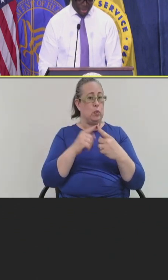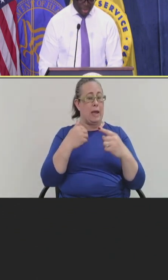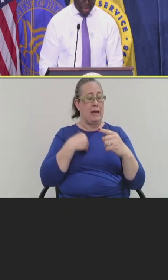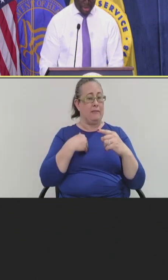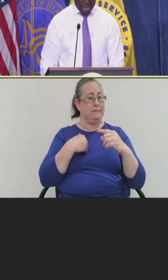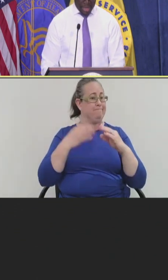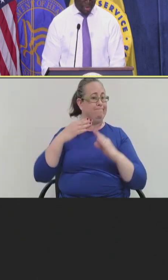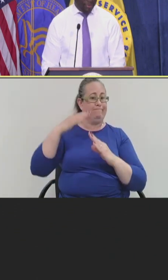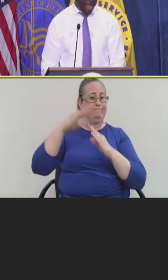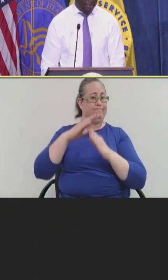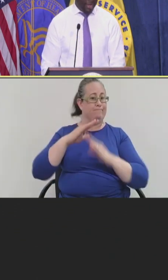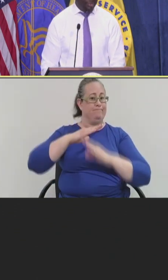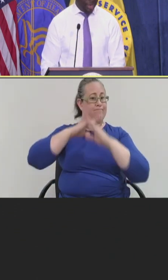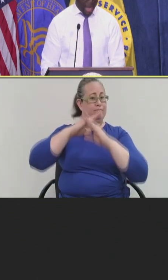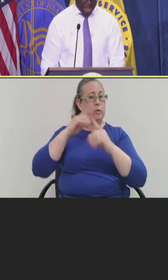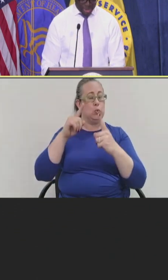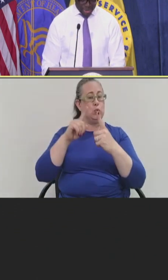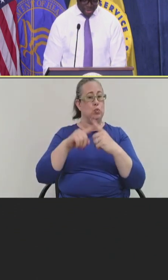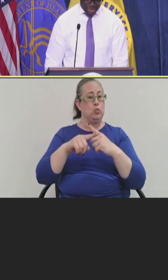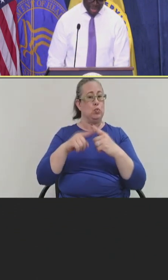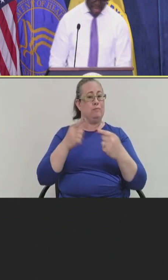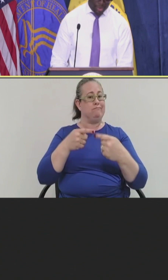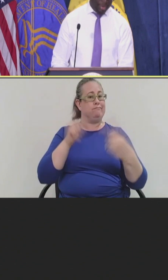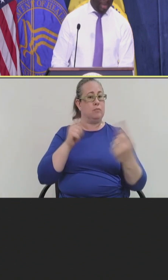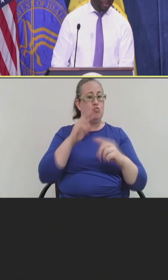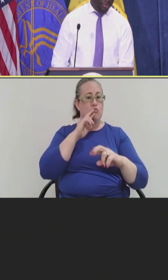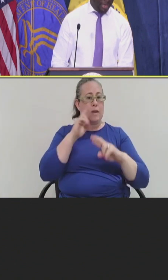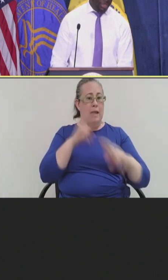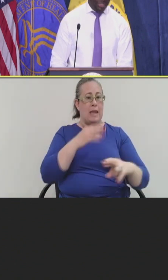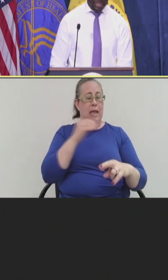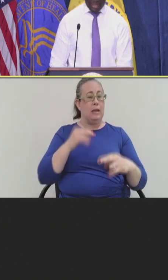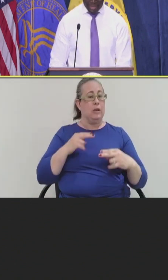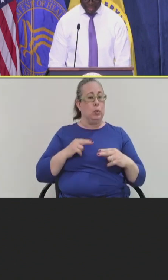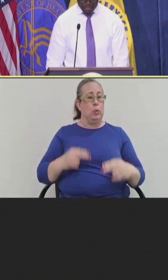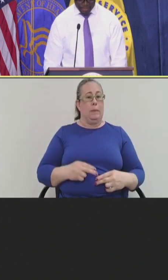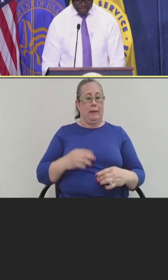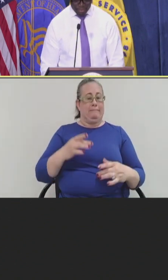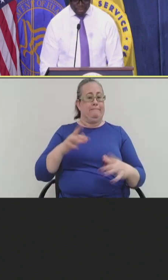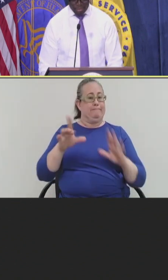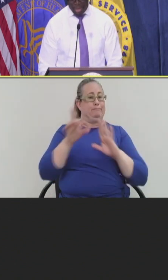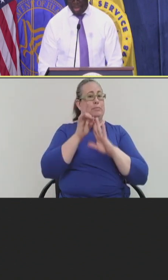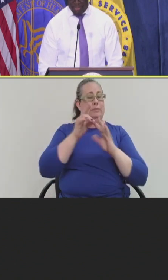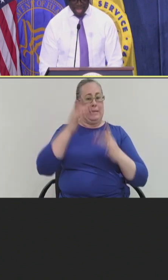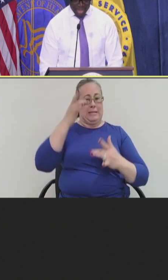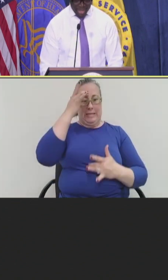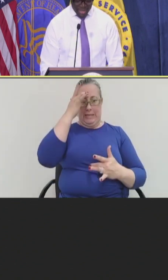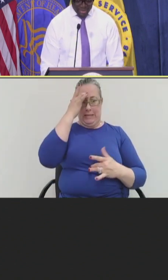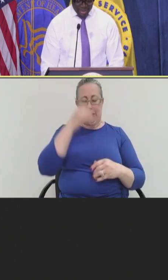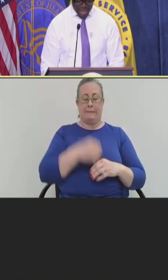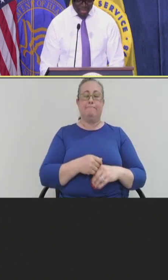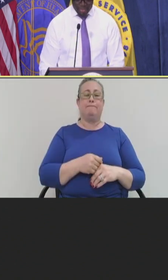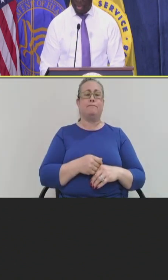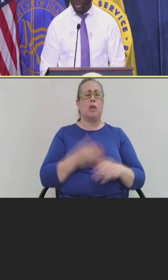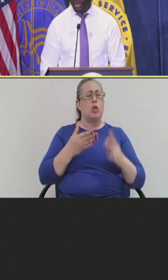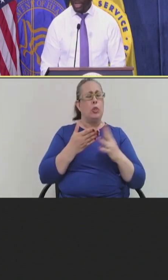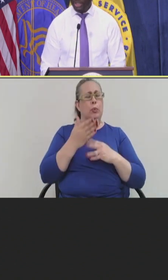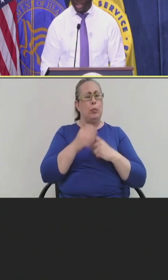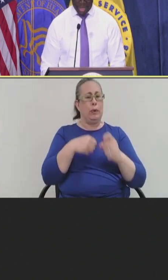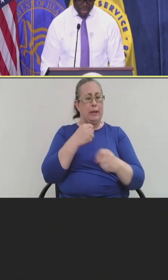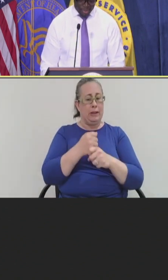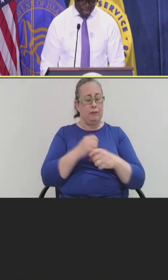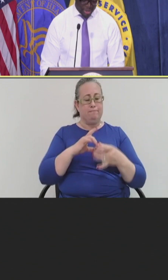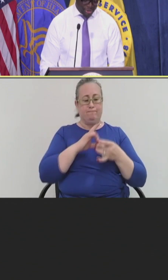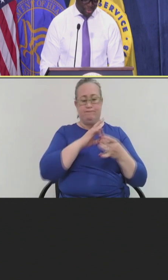prevention of adverse reactions and human infectious diseases. Over the years, through coordination